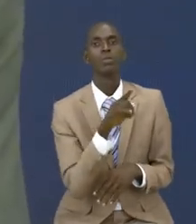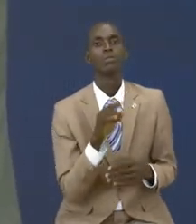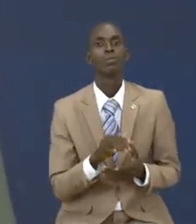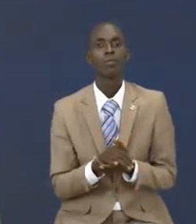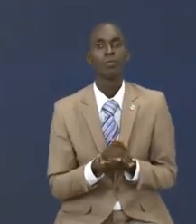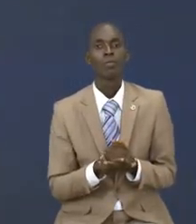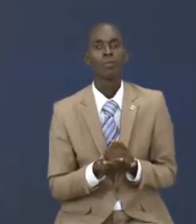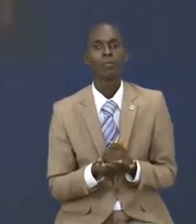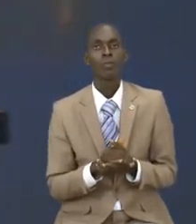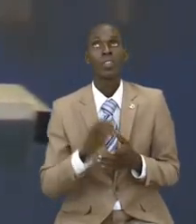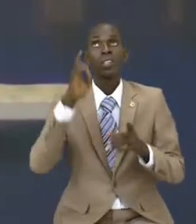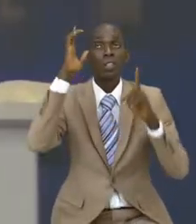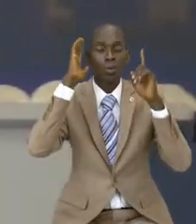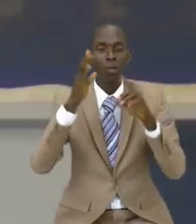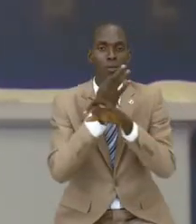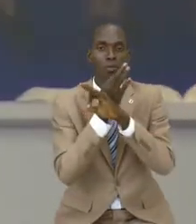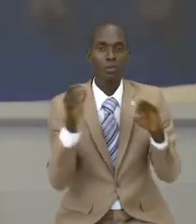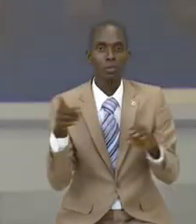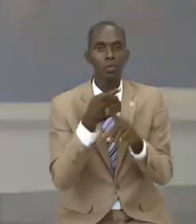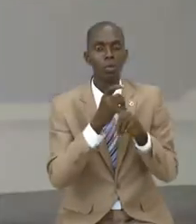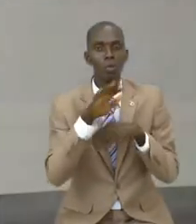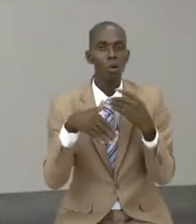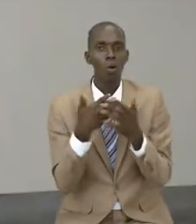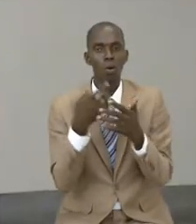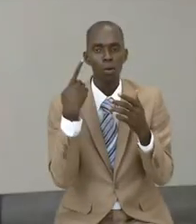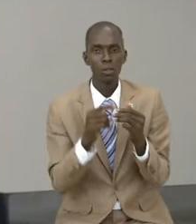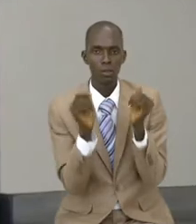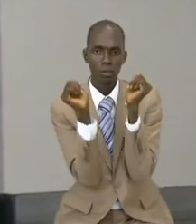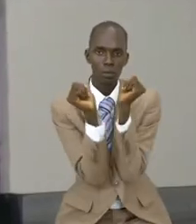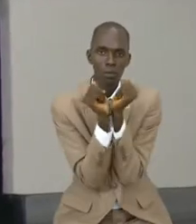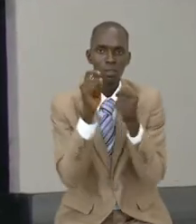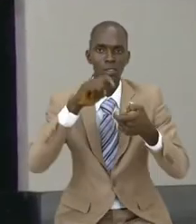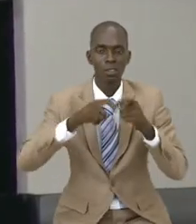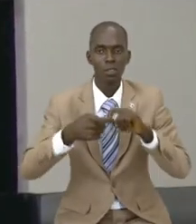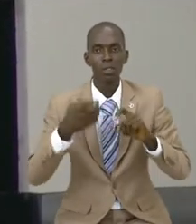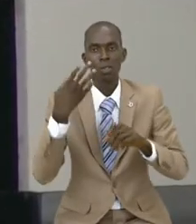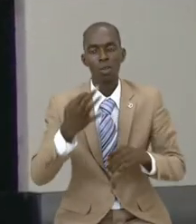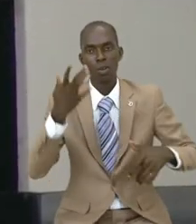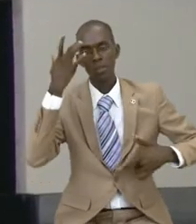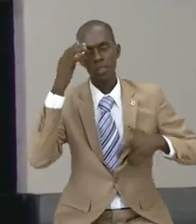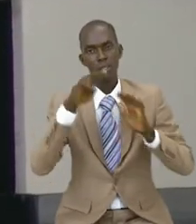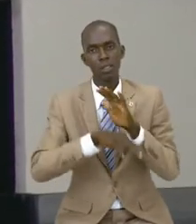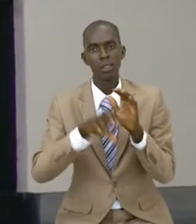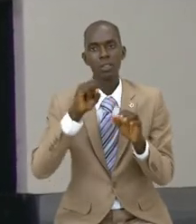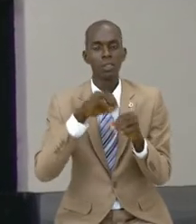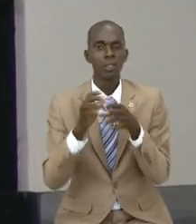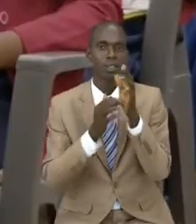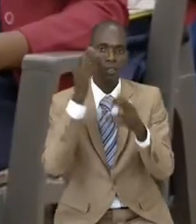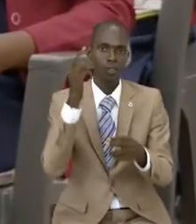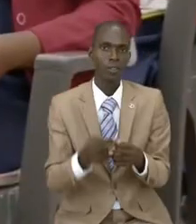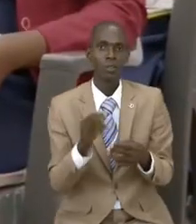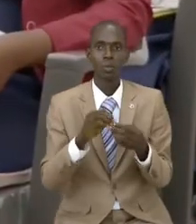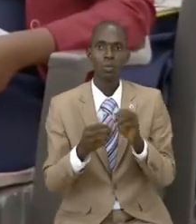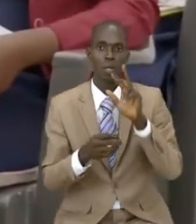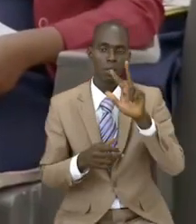He'll free you from all the shackles of sicknesses in Jesus' name. Number